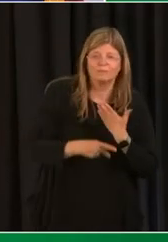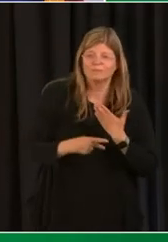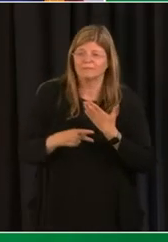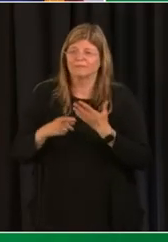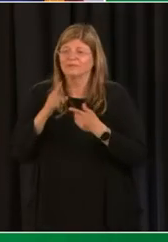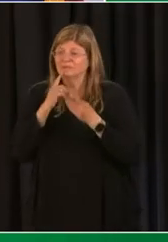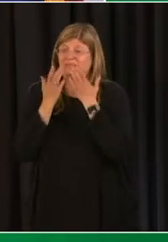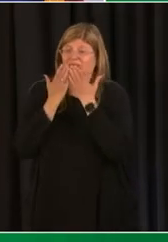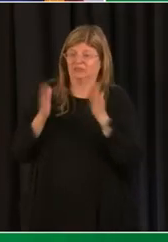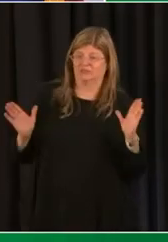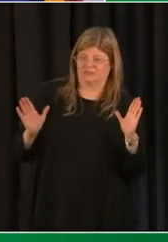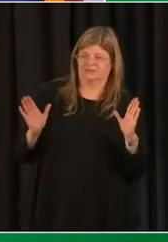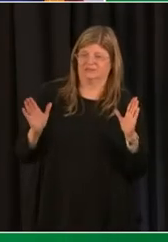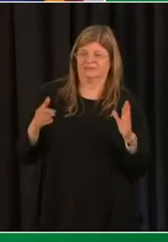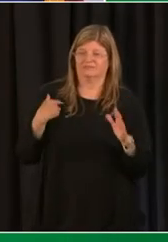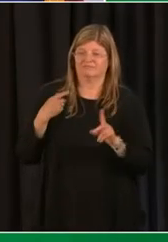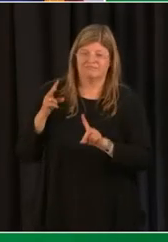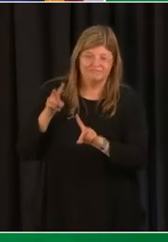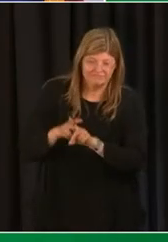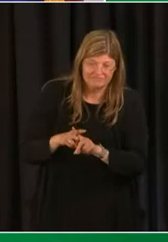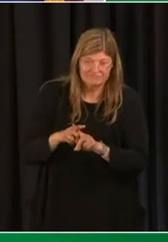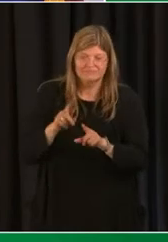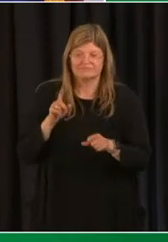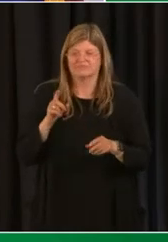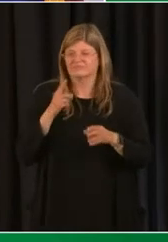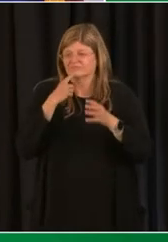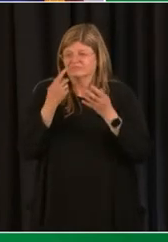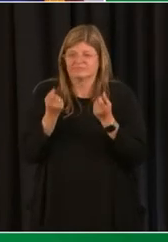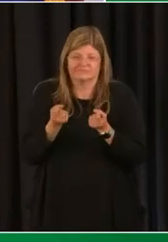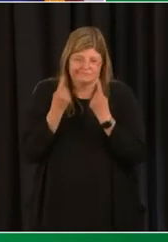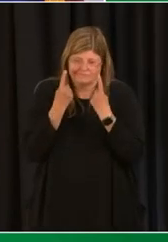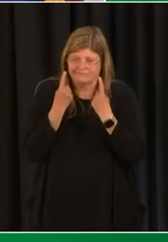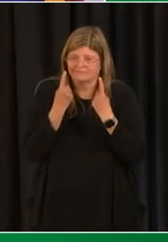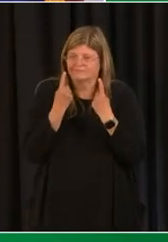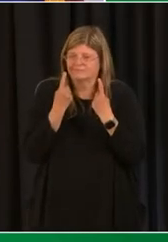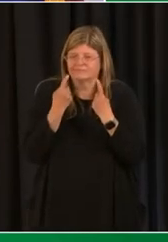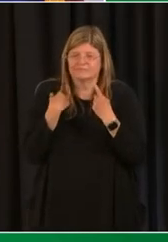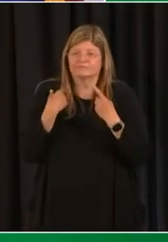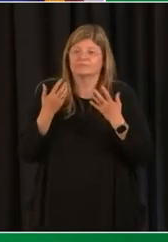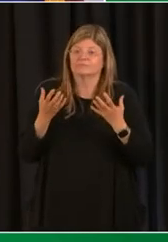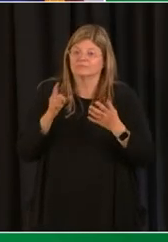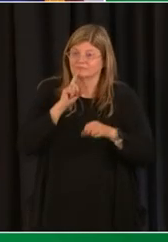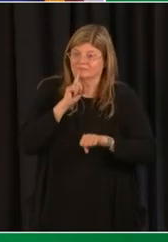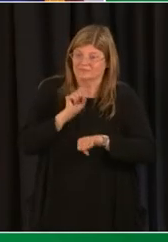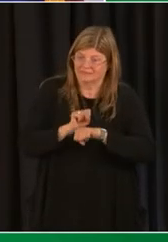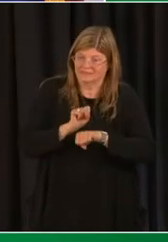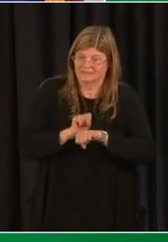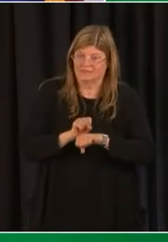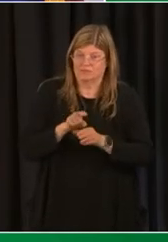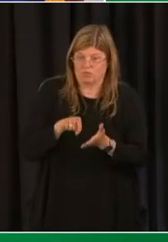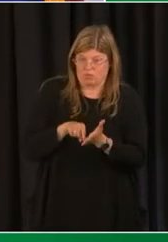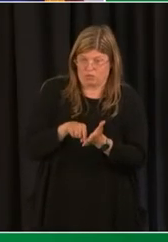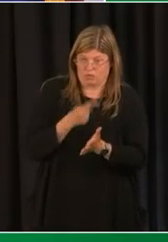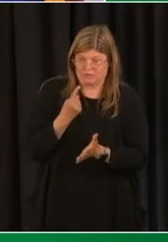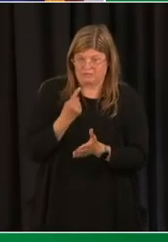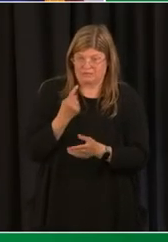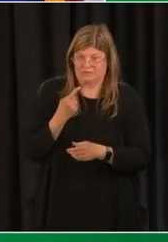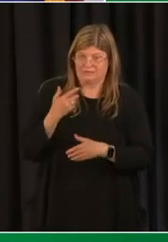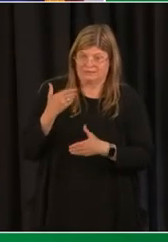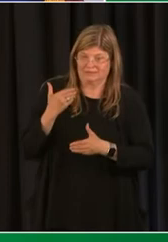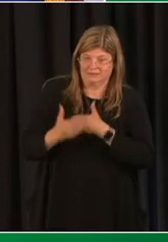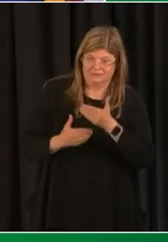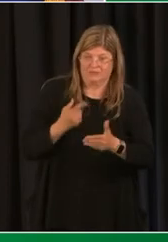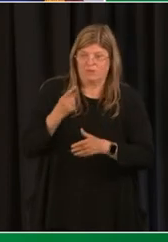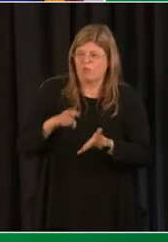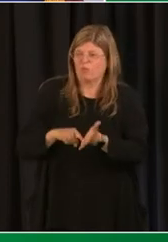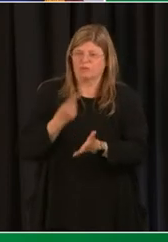and there are generally when we roll out a new program, and definitely understandable. But what we want to do is this is really a once in a generation, maybe once in a